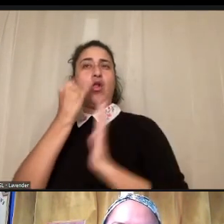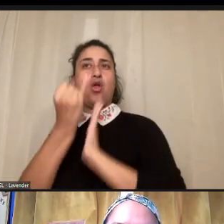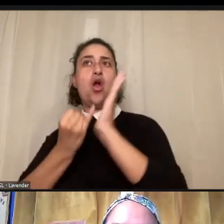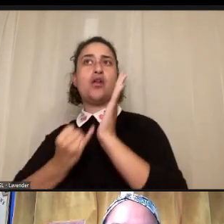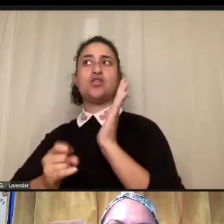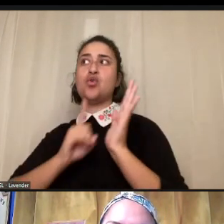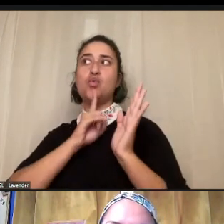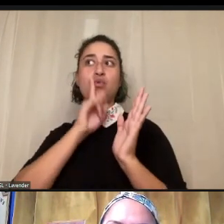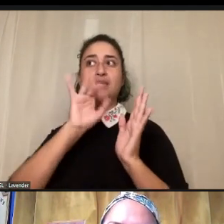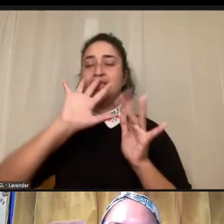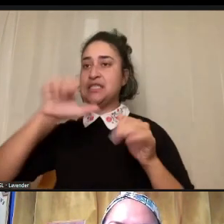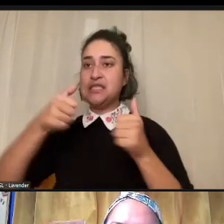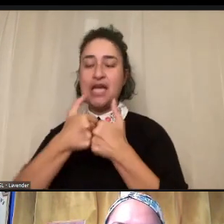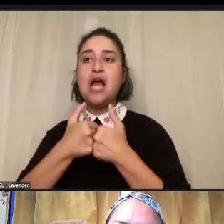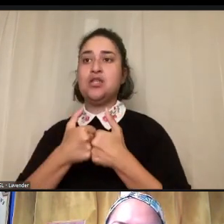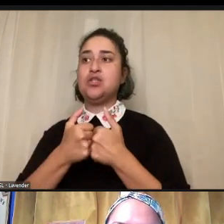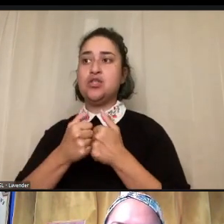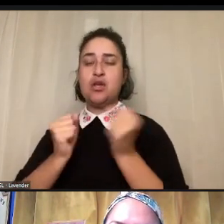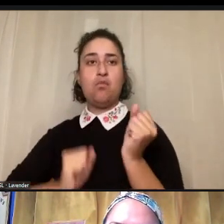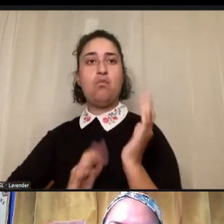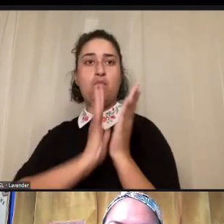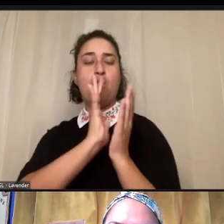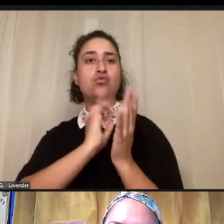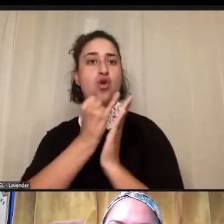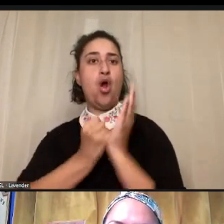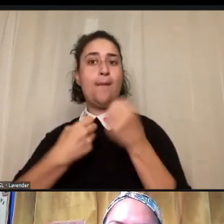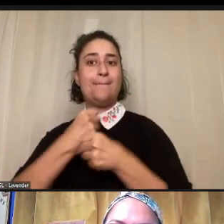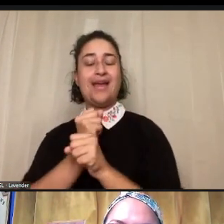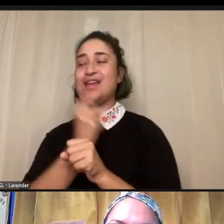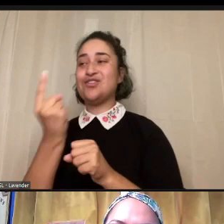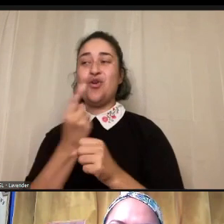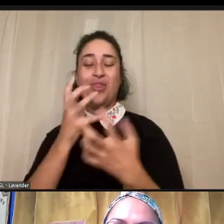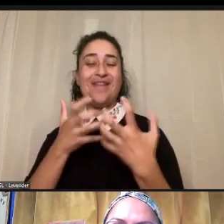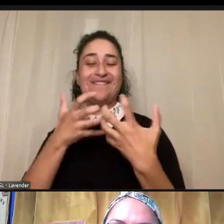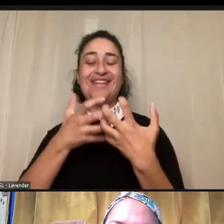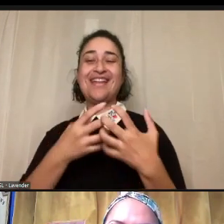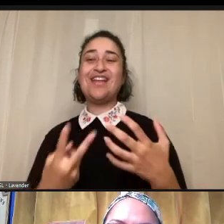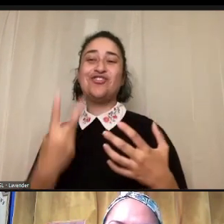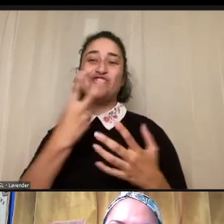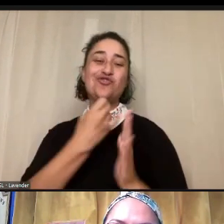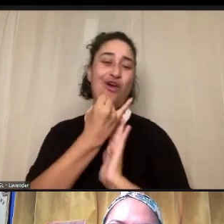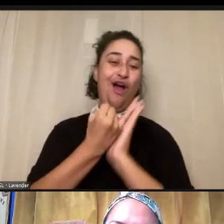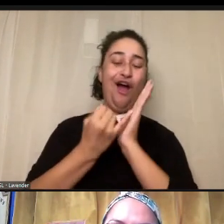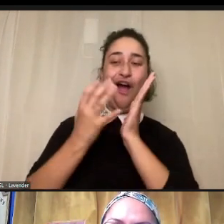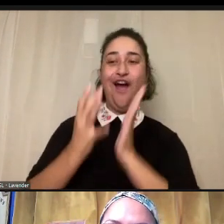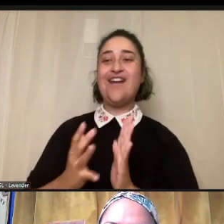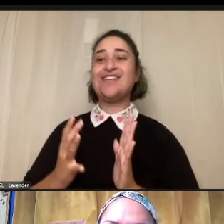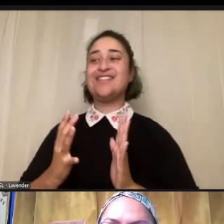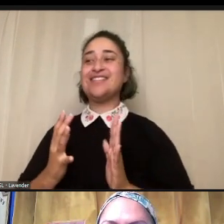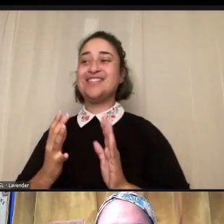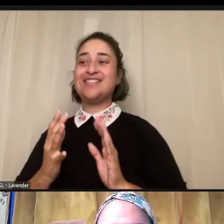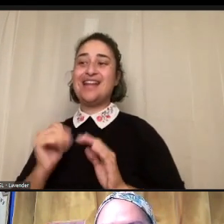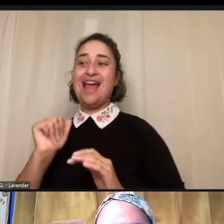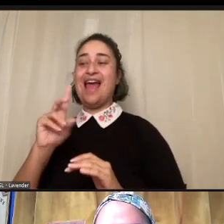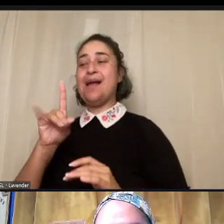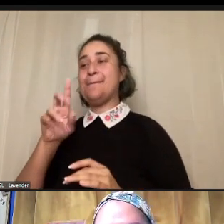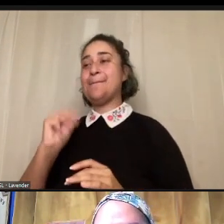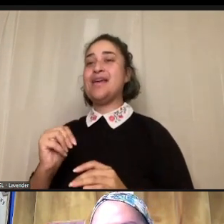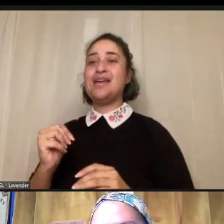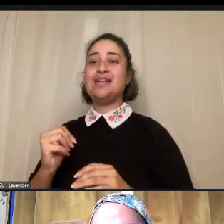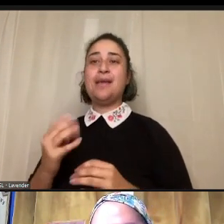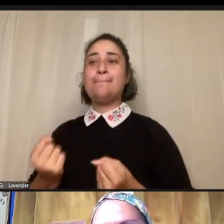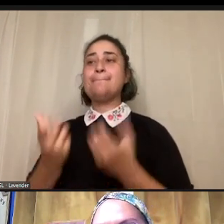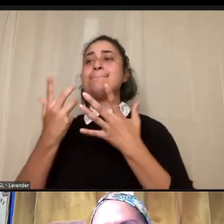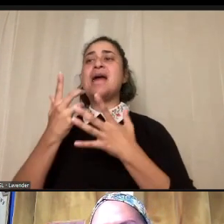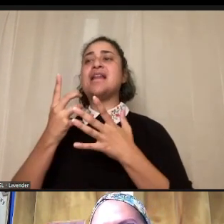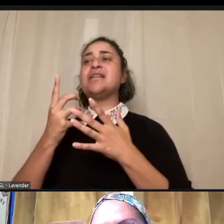to art making. That it's only fitting that two artists and administrators and multi-hyphenate folks such as yourselves